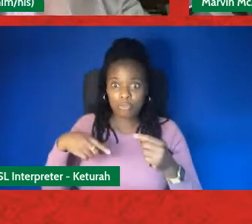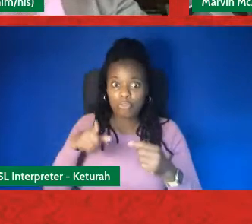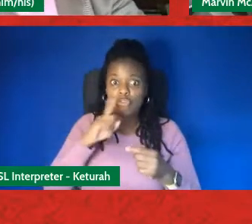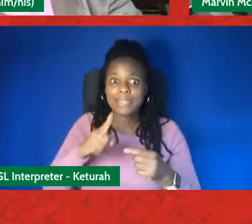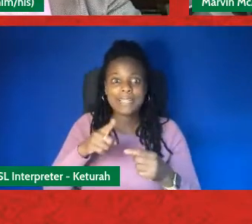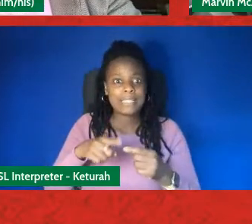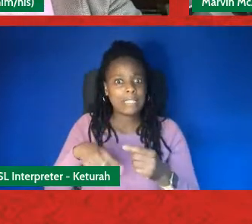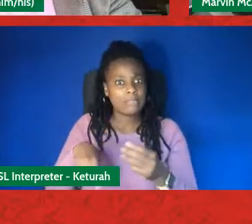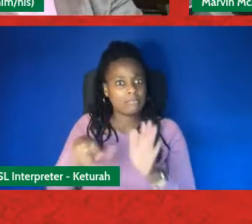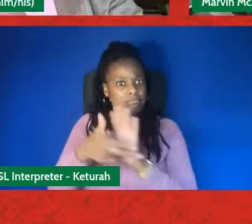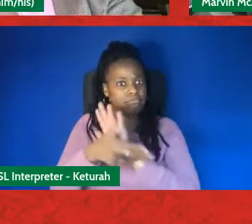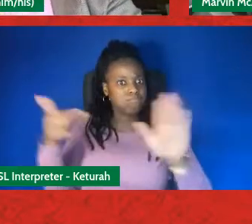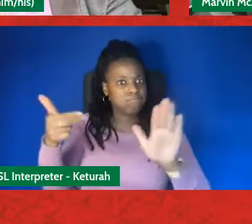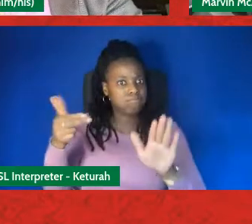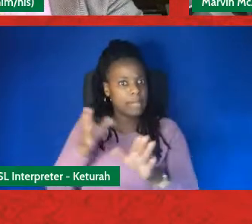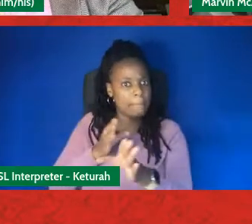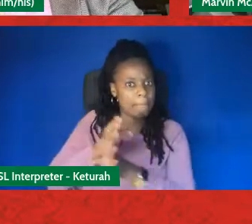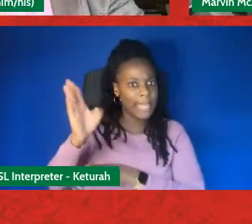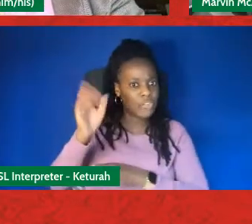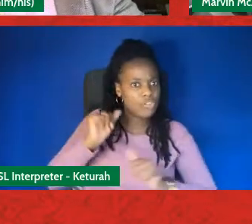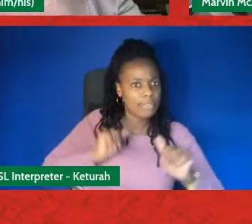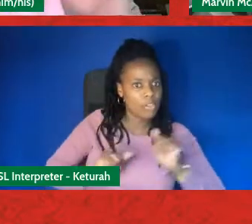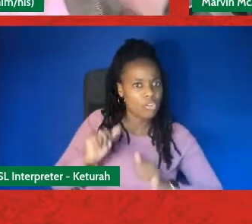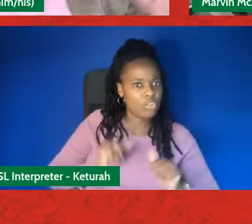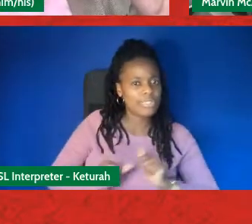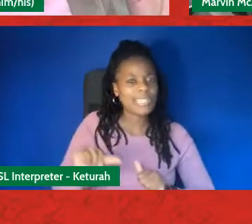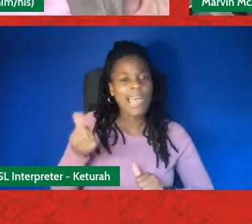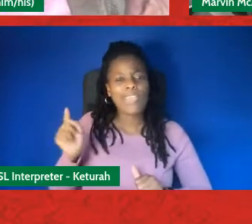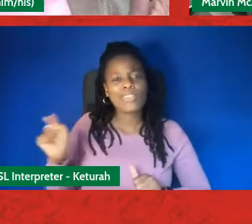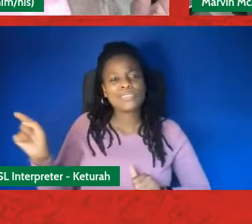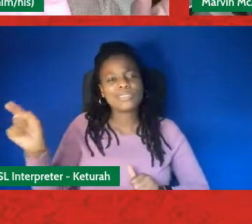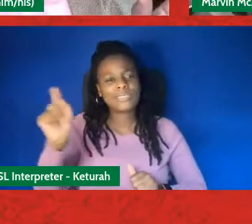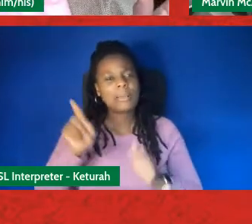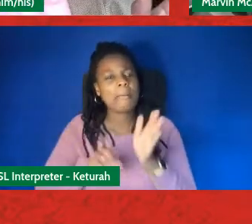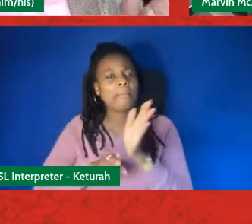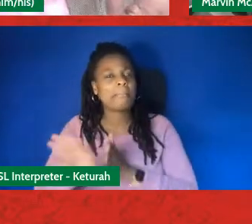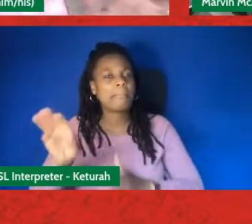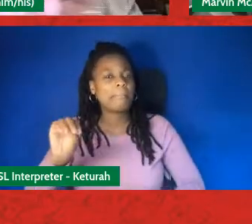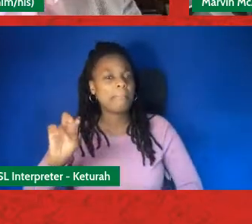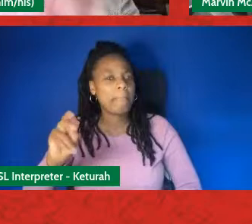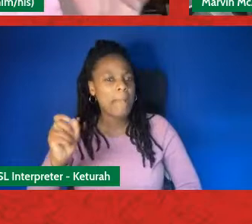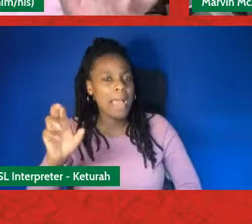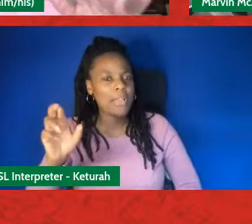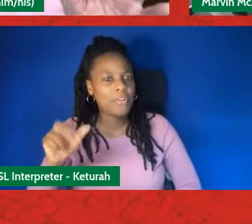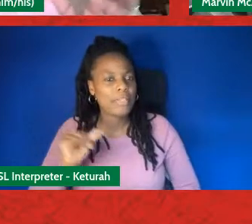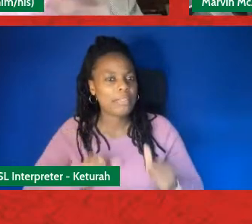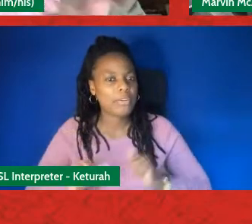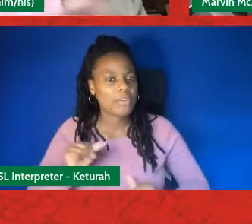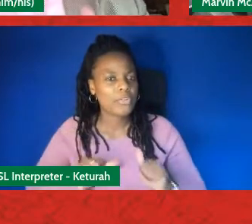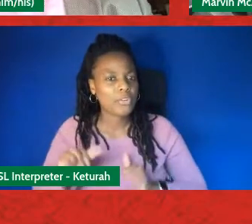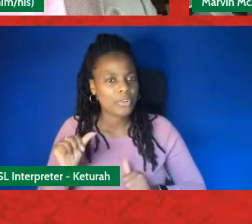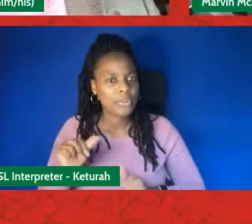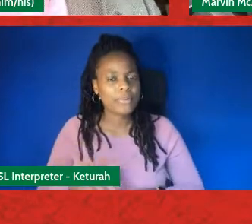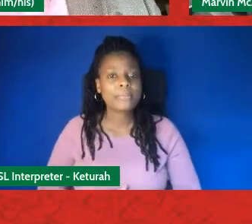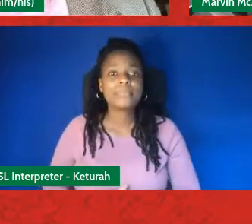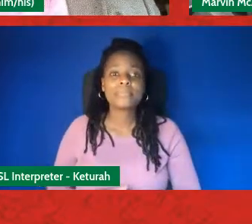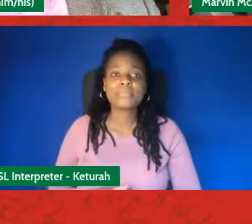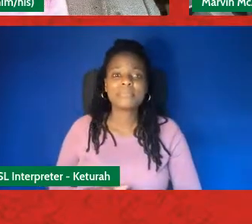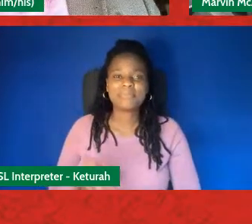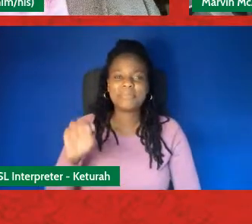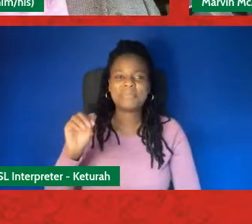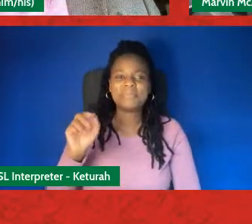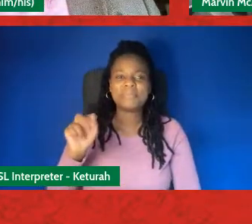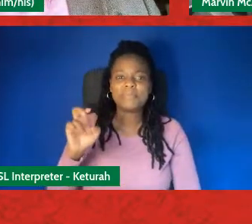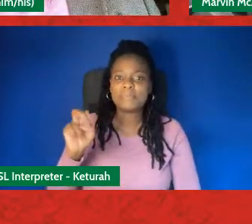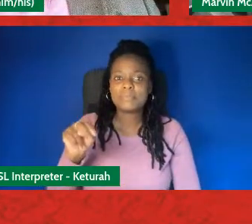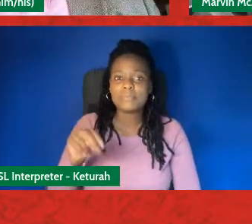then the other little theaters are the minor theaters. Right. So what I'm gonna posit right now that I would love for you guys to think about. Oh, go on. Real quick. And